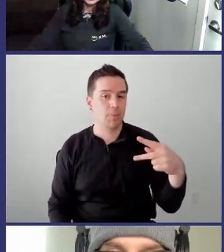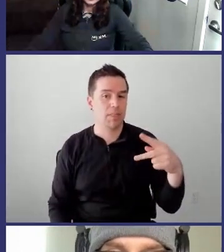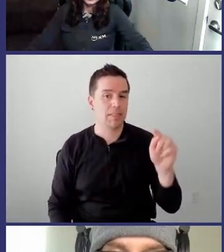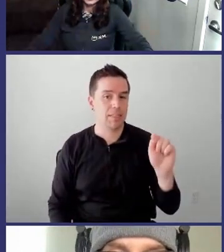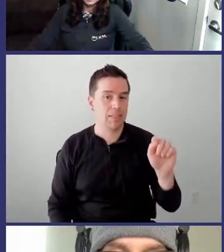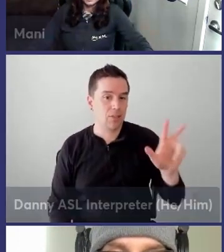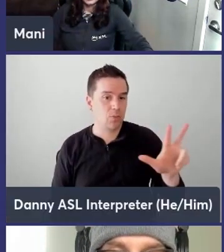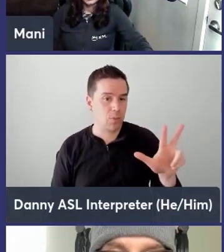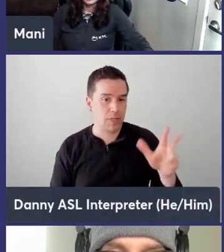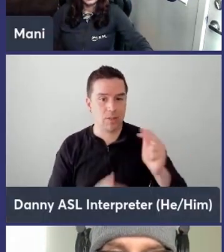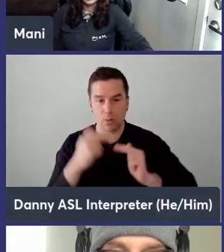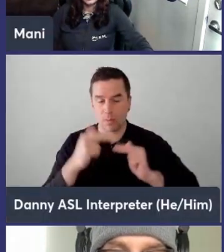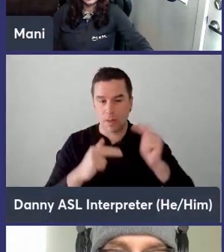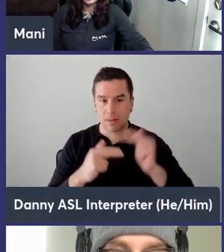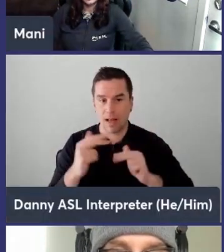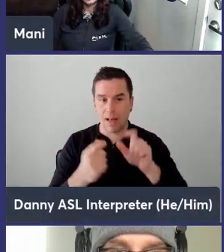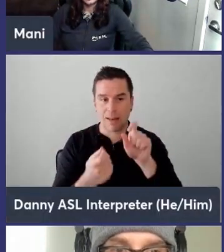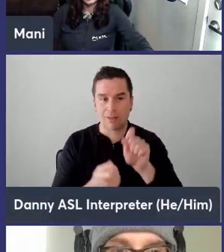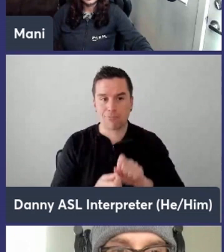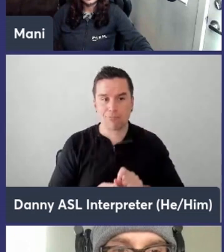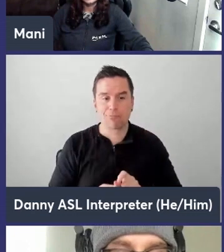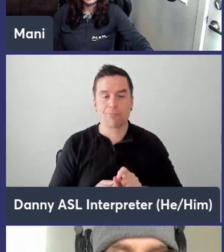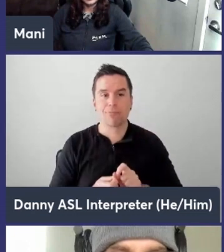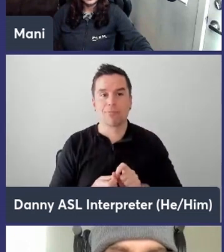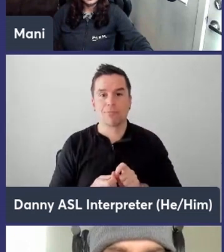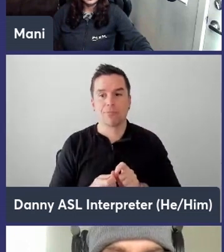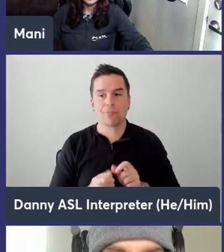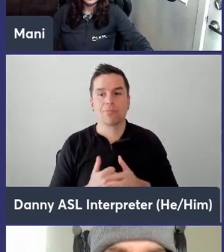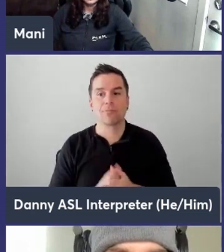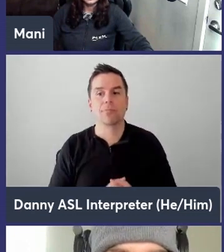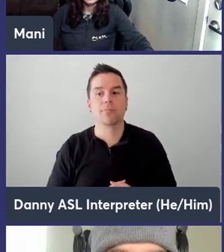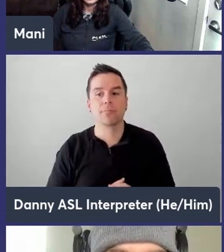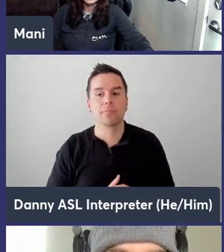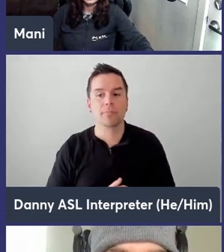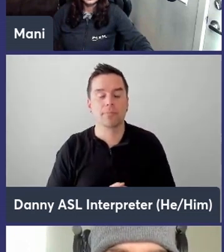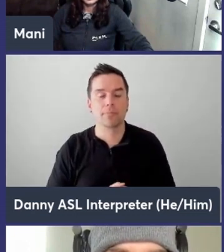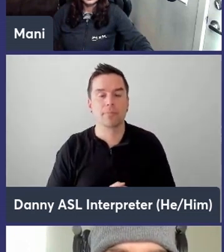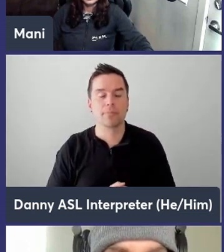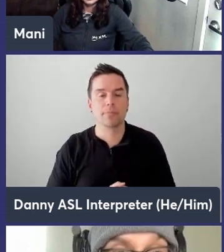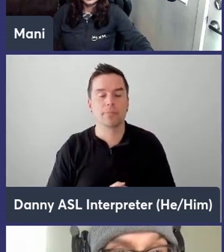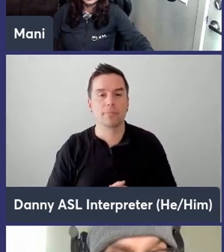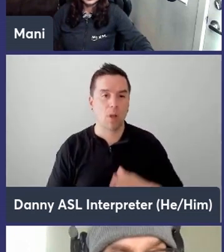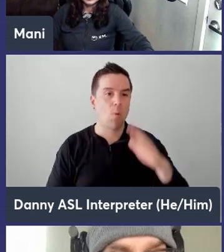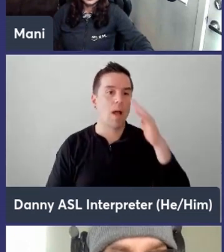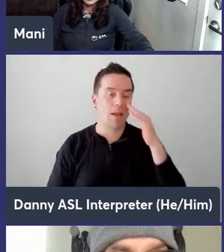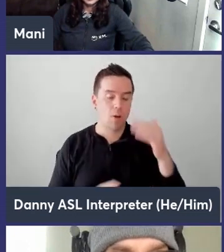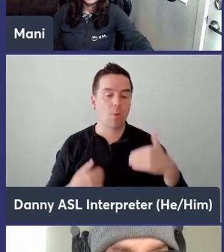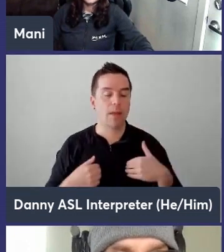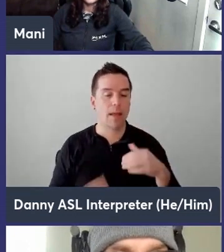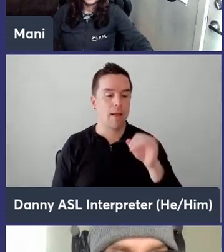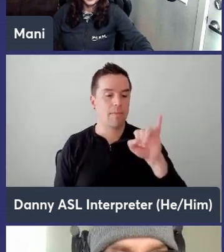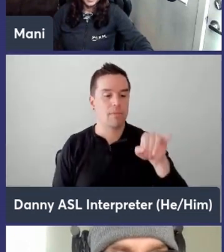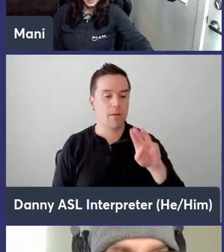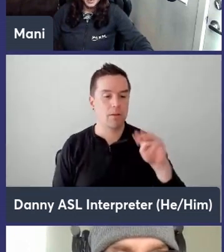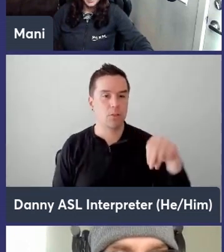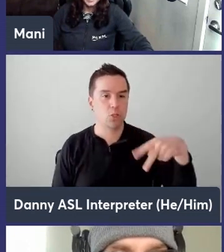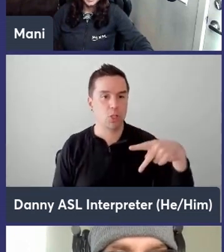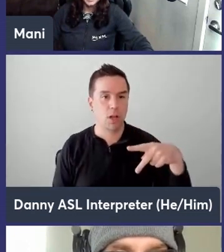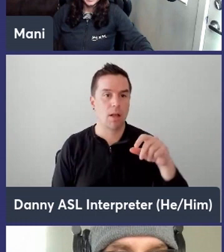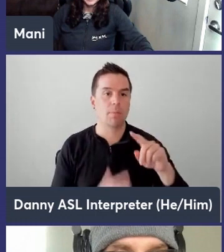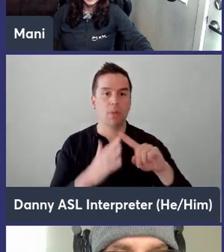tune further models on top of? I know we have the Jumpstart feature, for example,